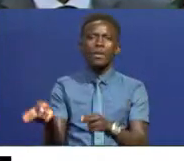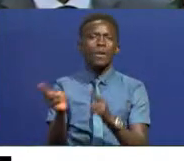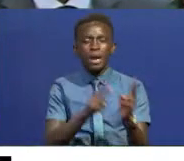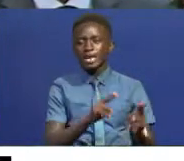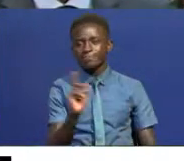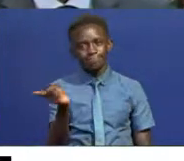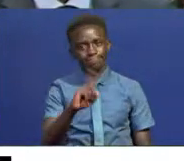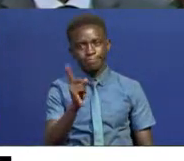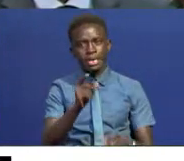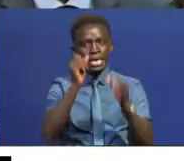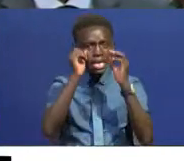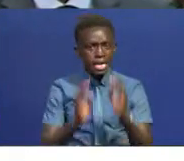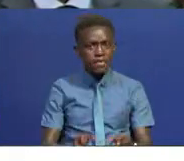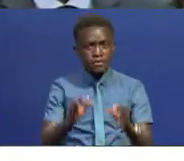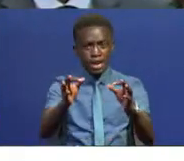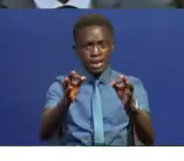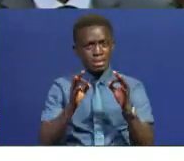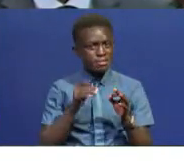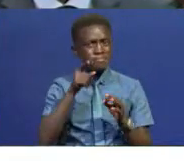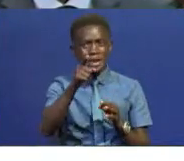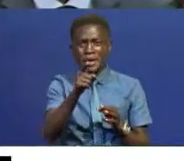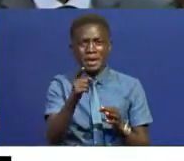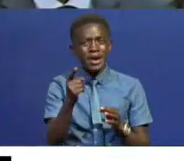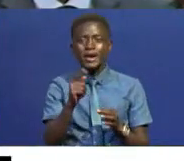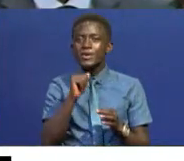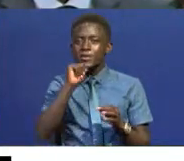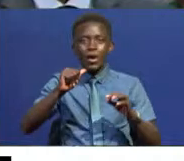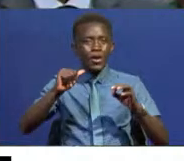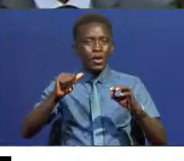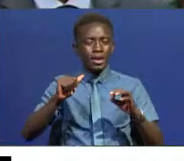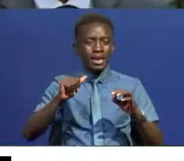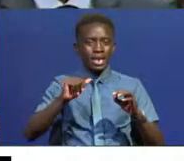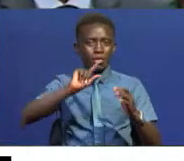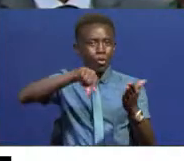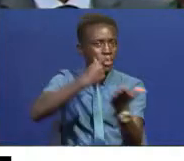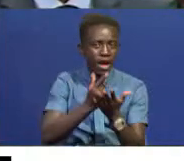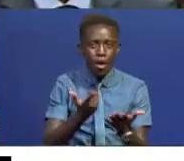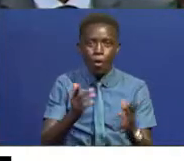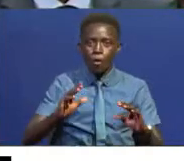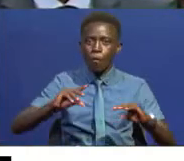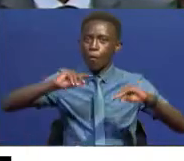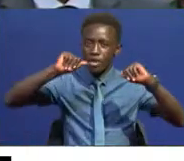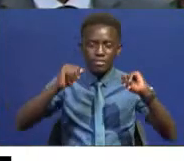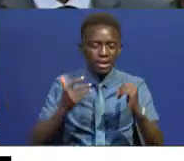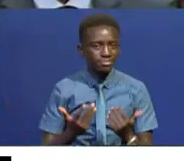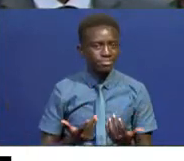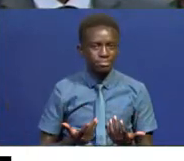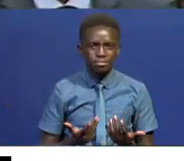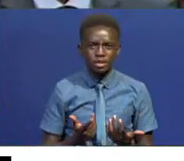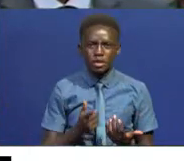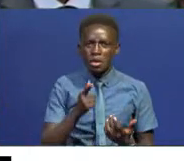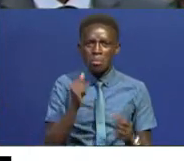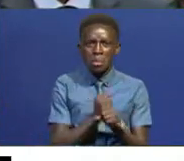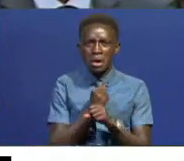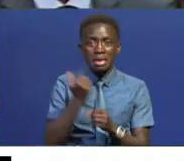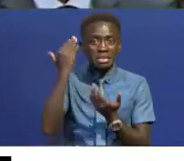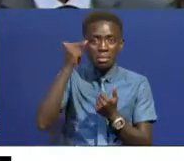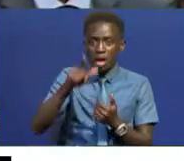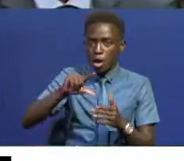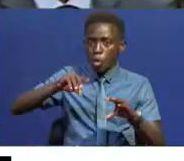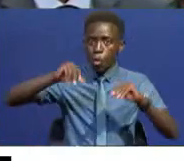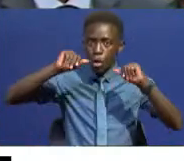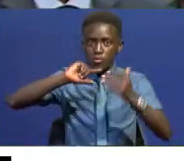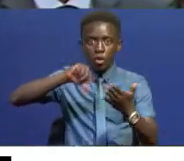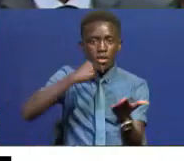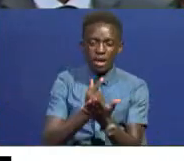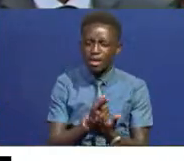qualified, I mean, you cannot just expect that, okay, it is qualified, so, I mean, you must do something about